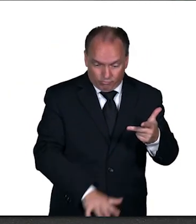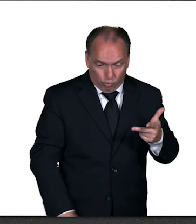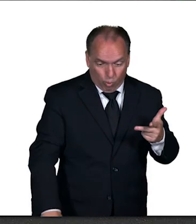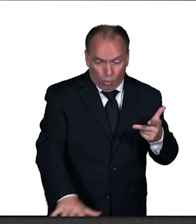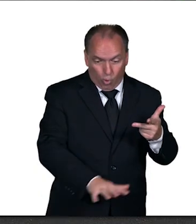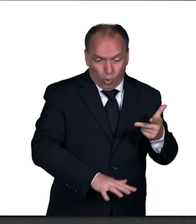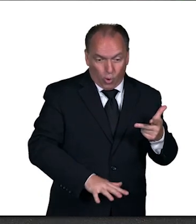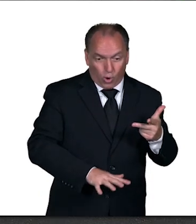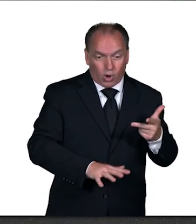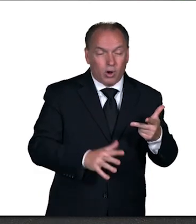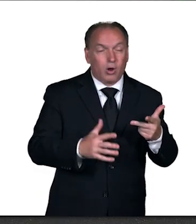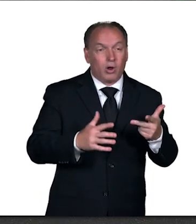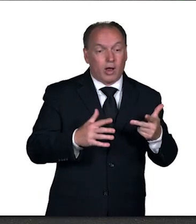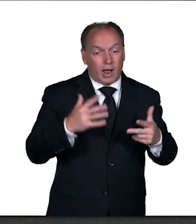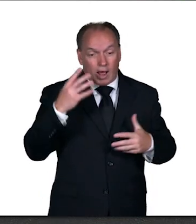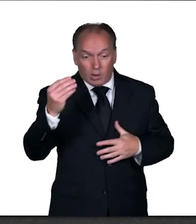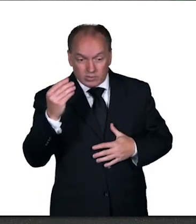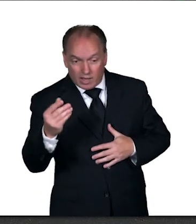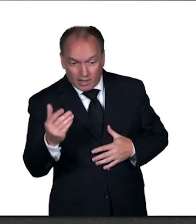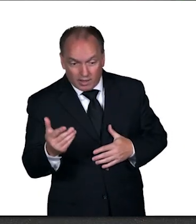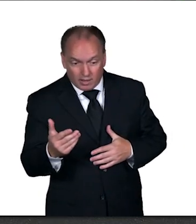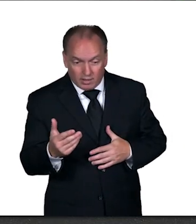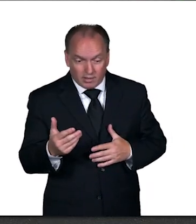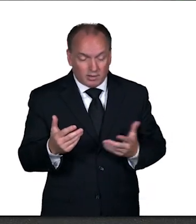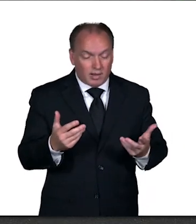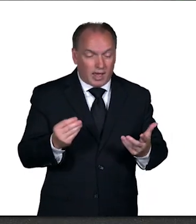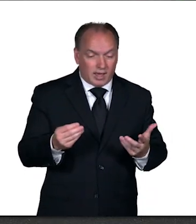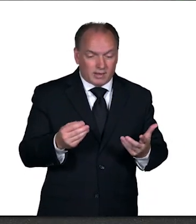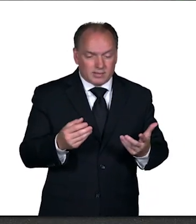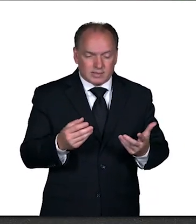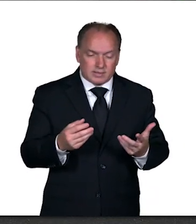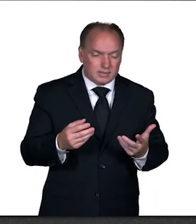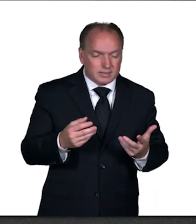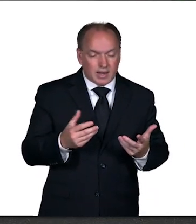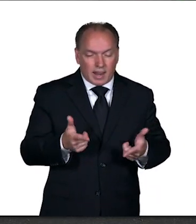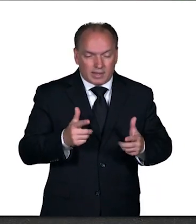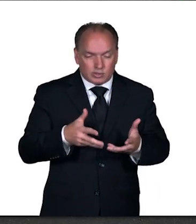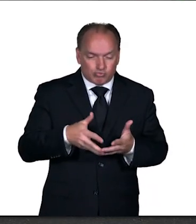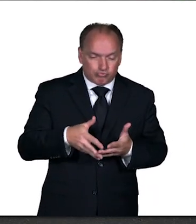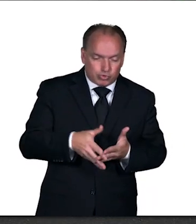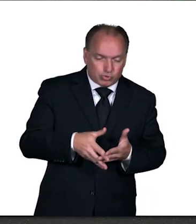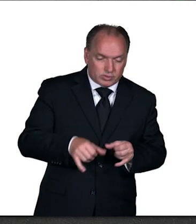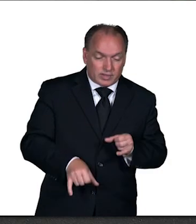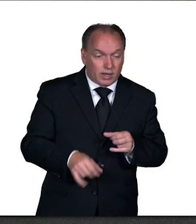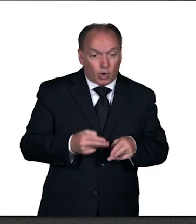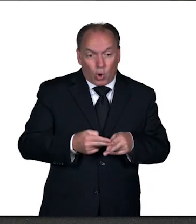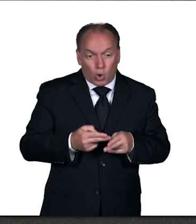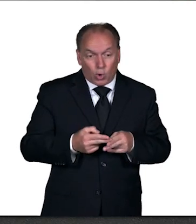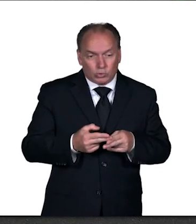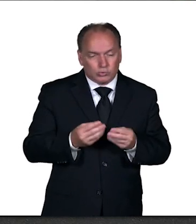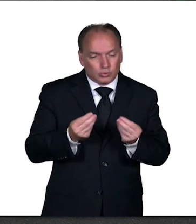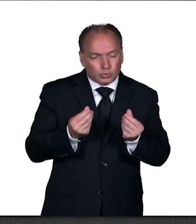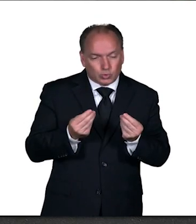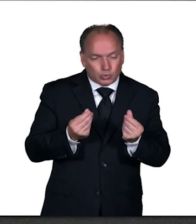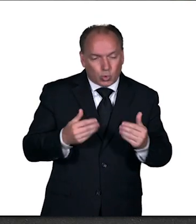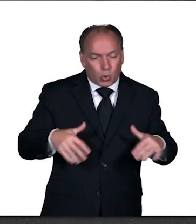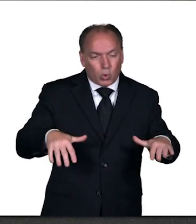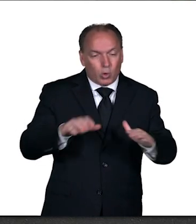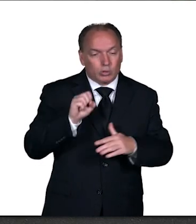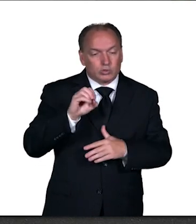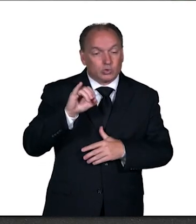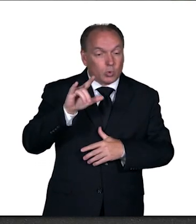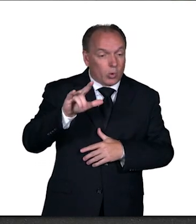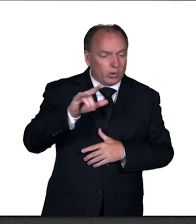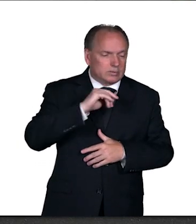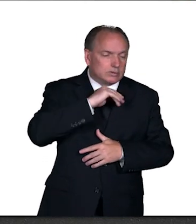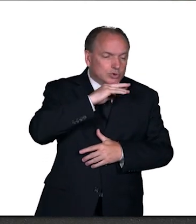the floor outside, and it kind of lets the roots stay down. It's called the soil, which gives them